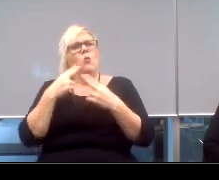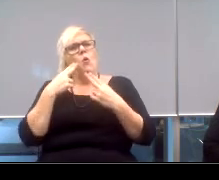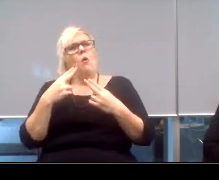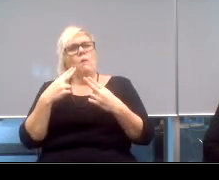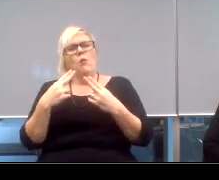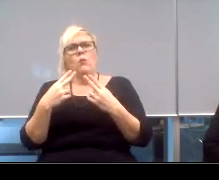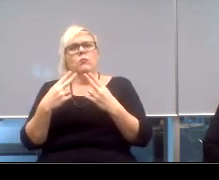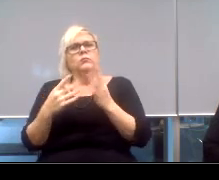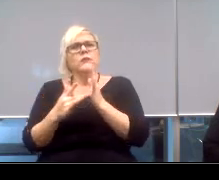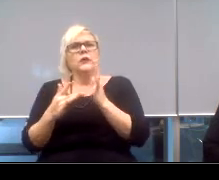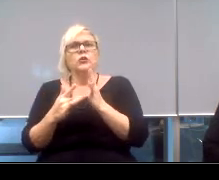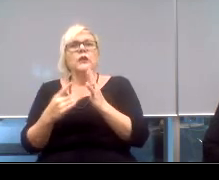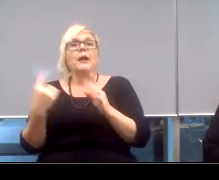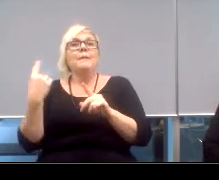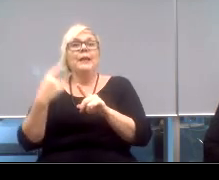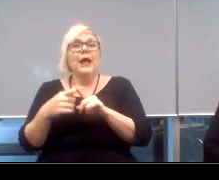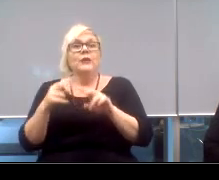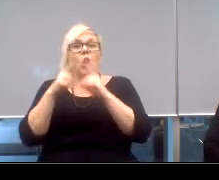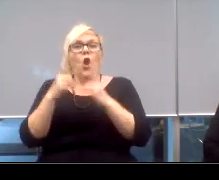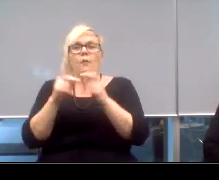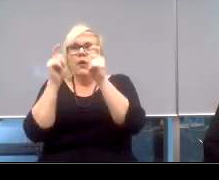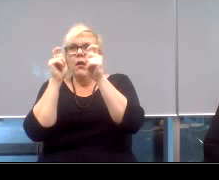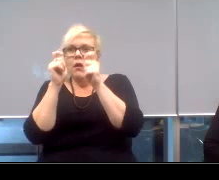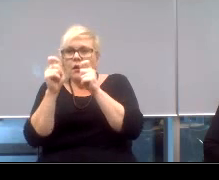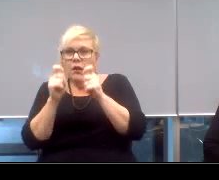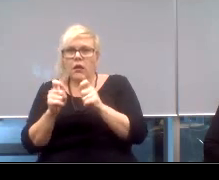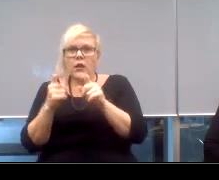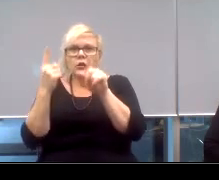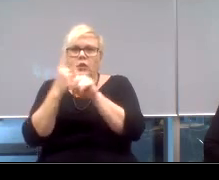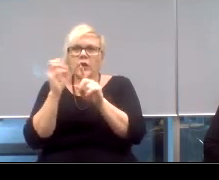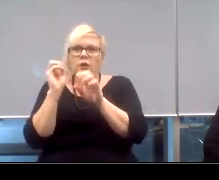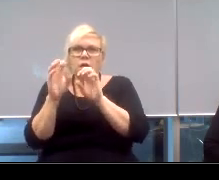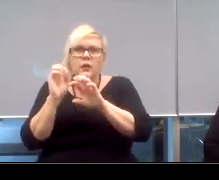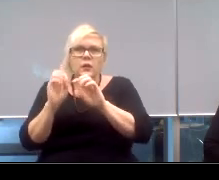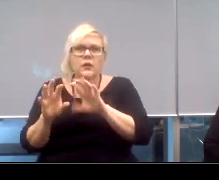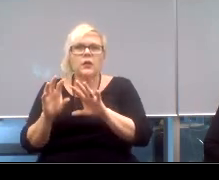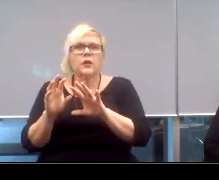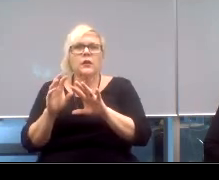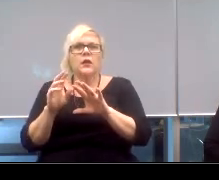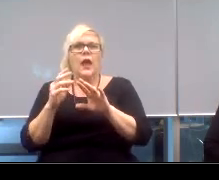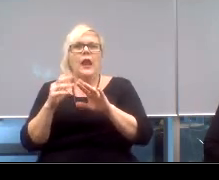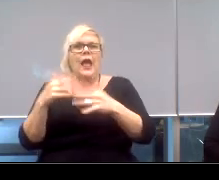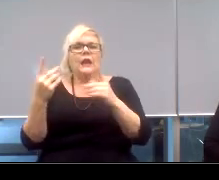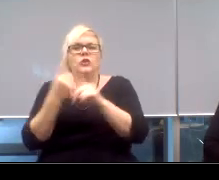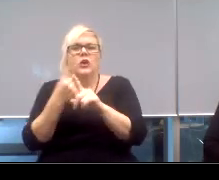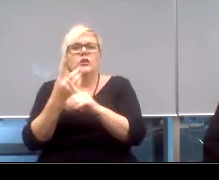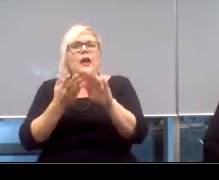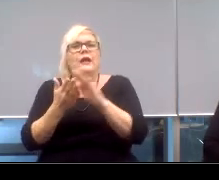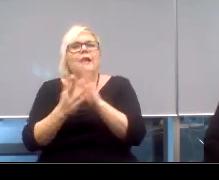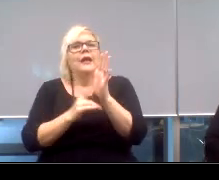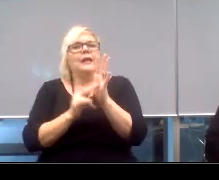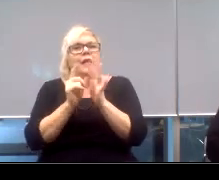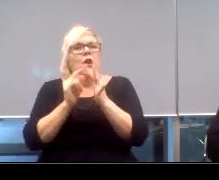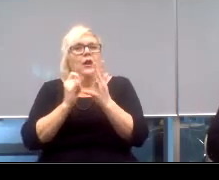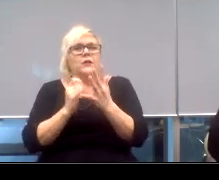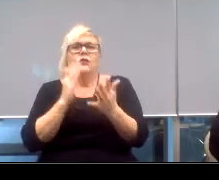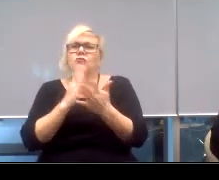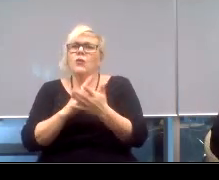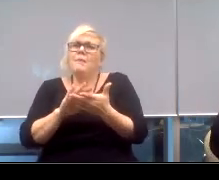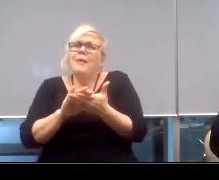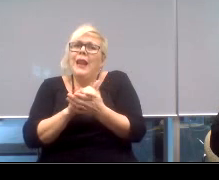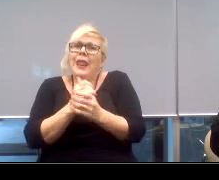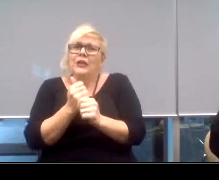home modifications and assistance animals under the National Disability Insurance Scheme. It's my real pleasure to welcome